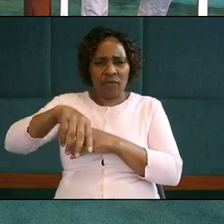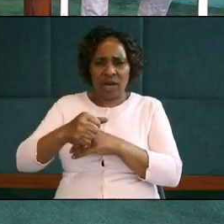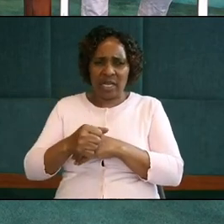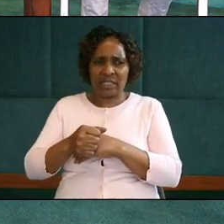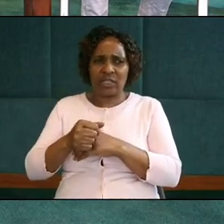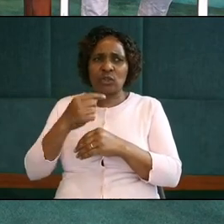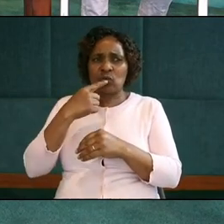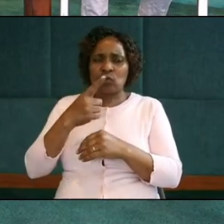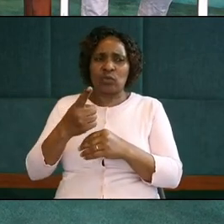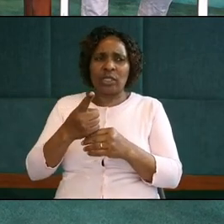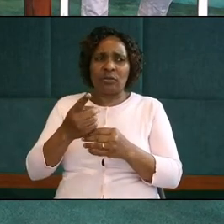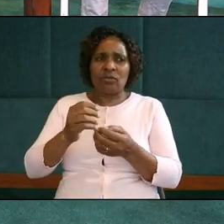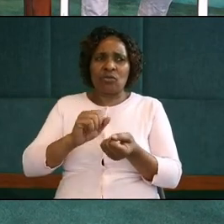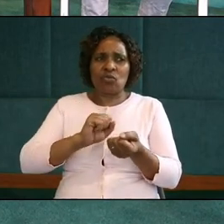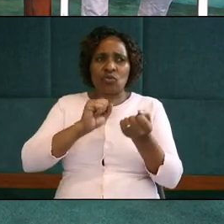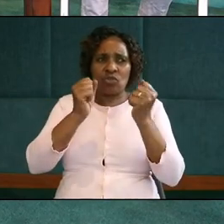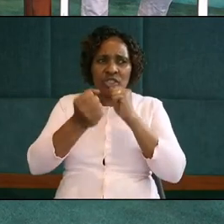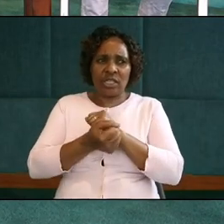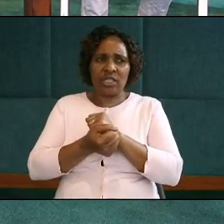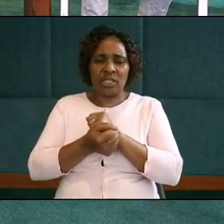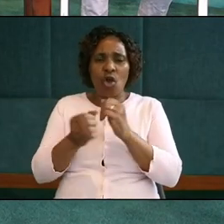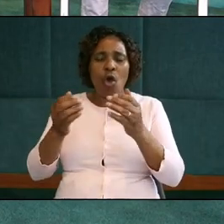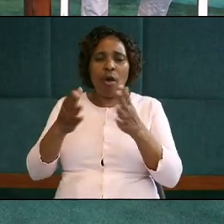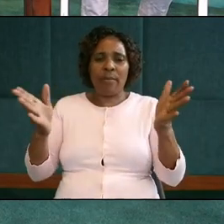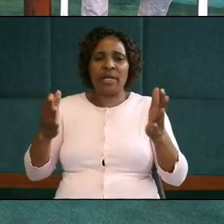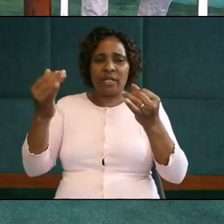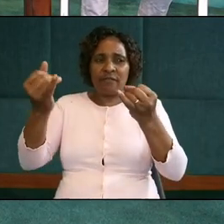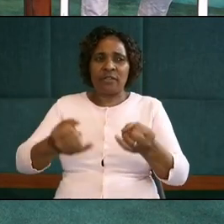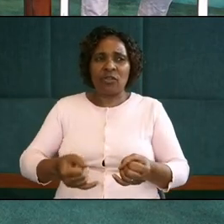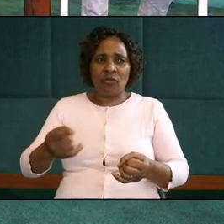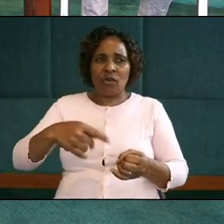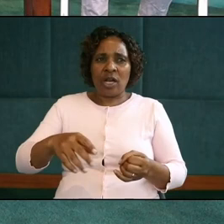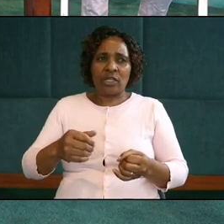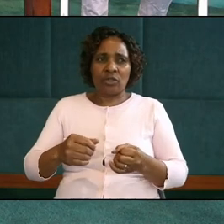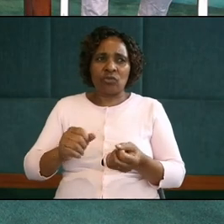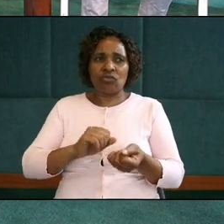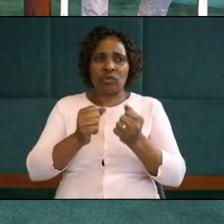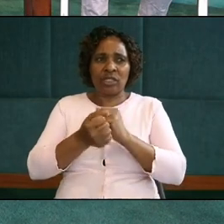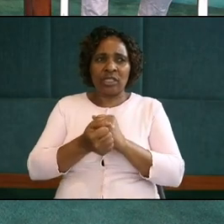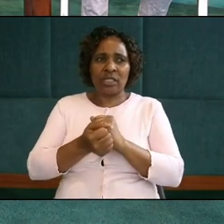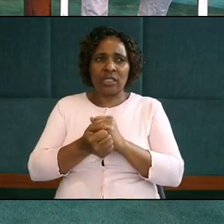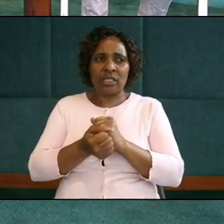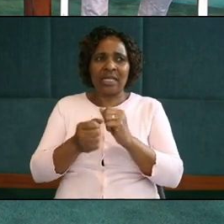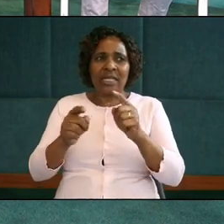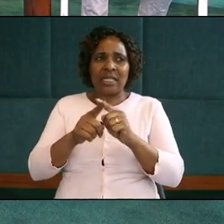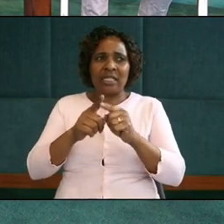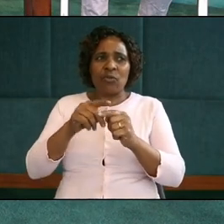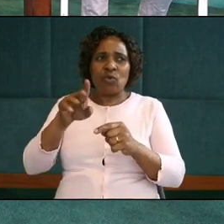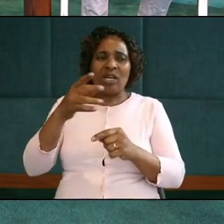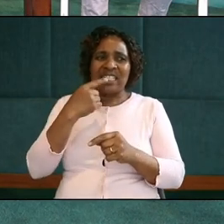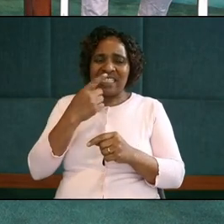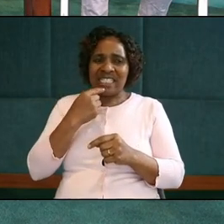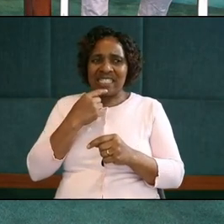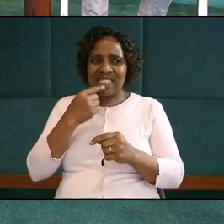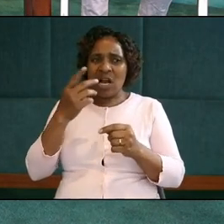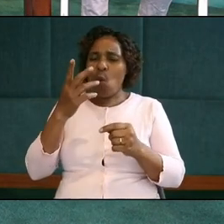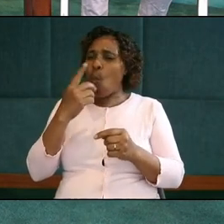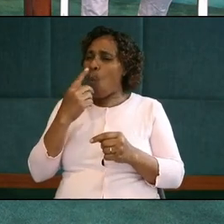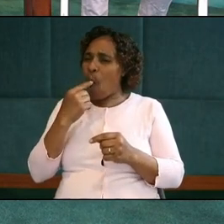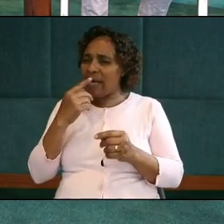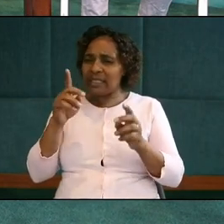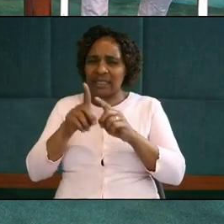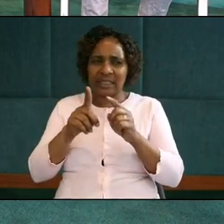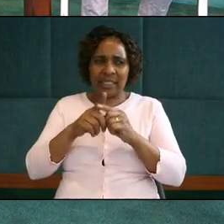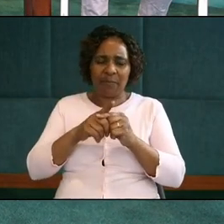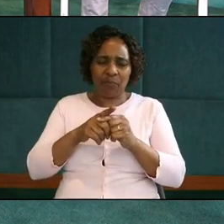repent. It's an invitation. It's an open invitation for us to repent. And he says, you know, though your sins are like scarlet, you know, though you might have done